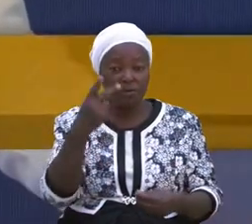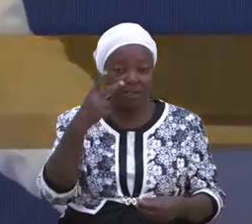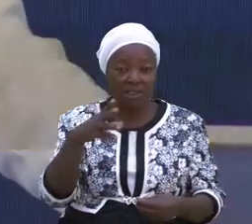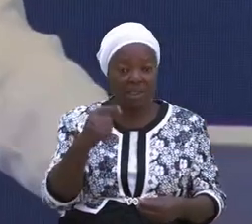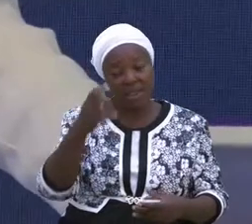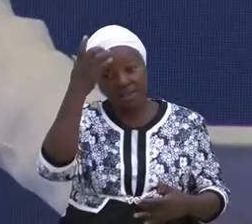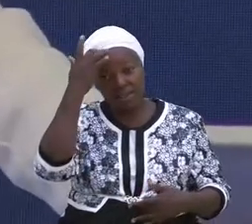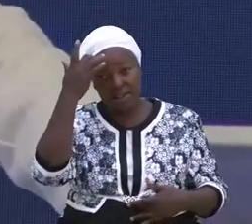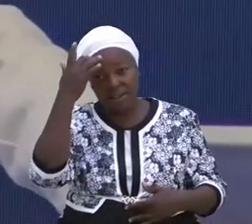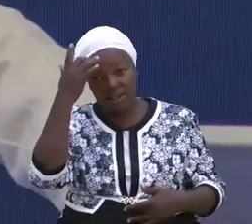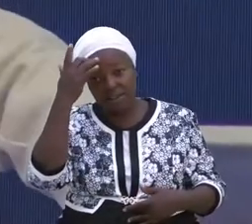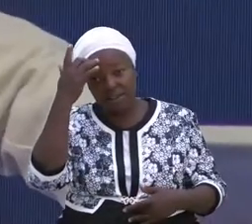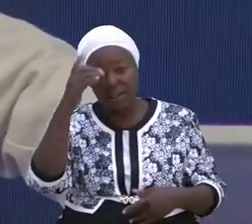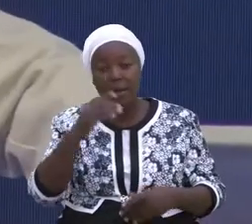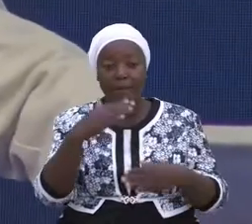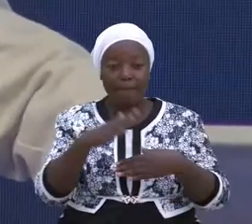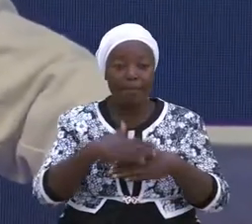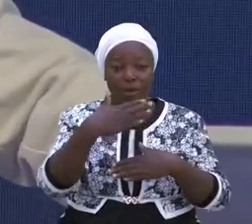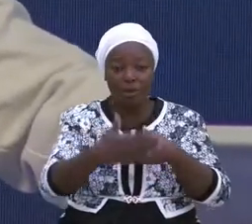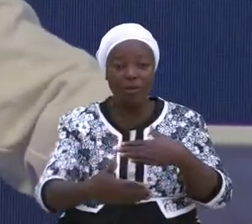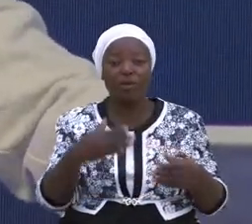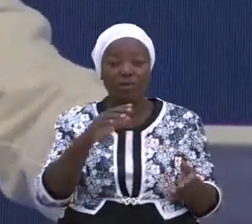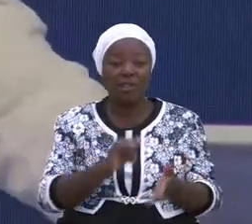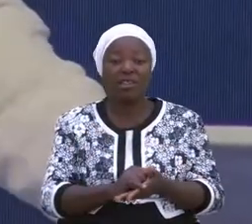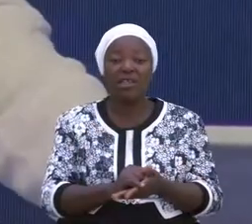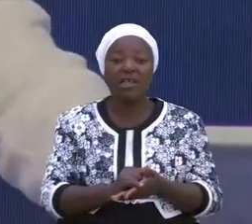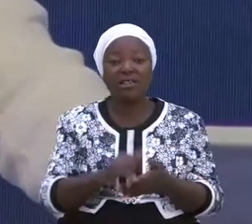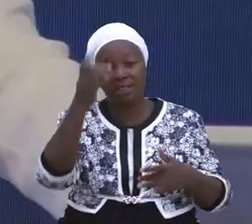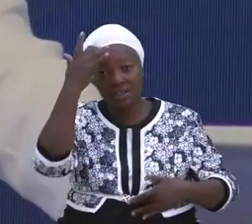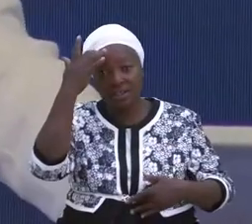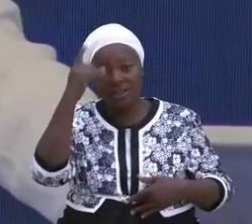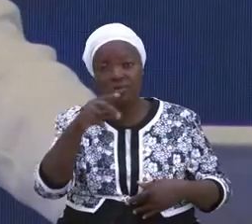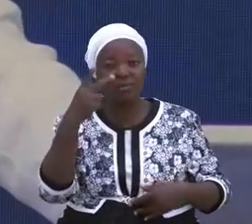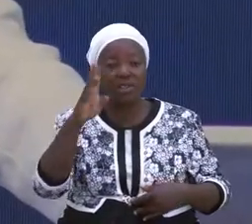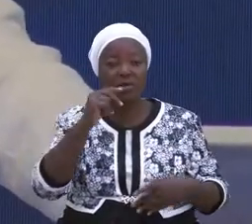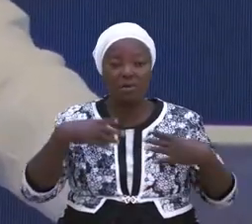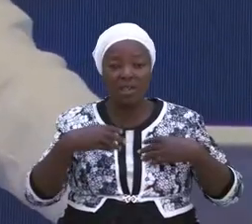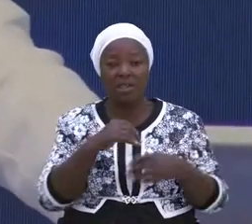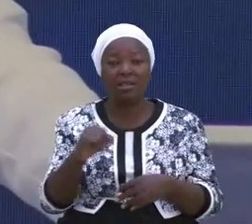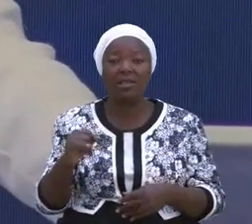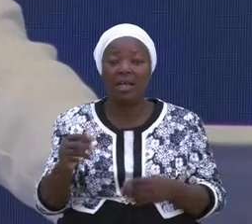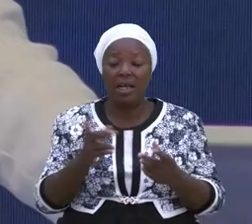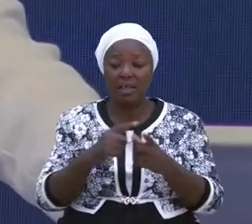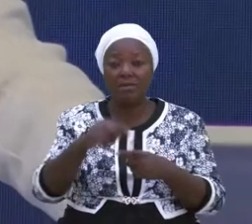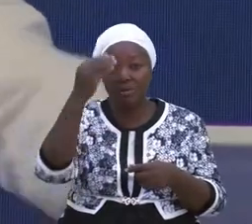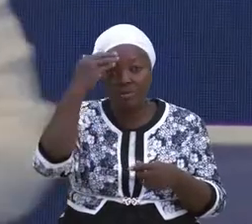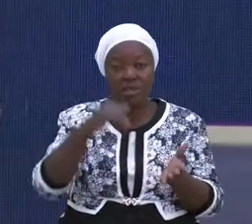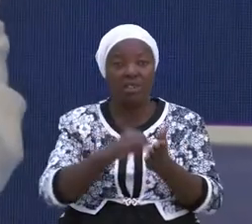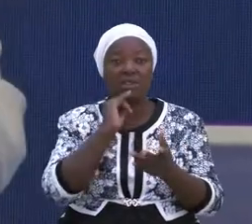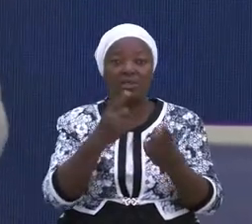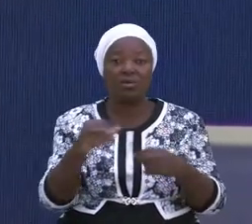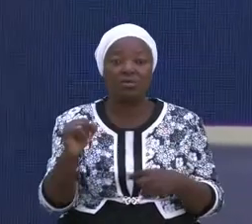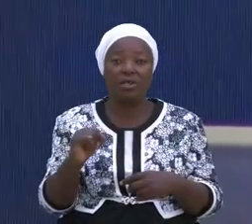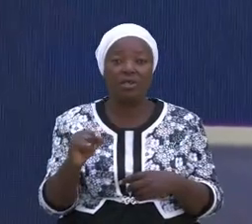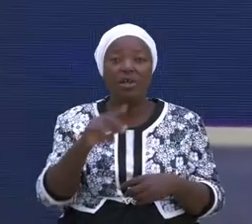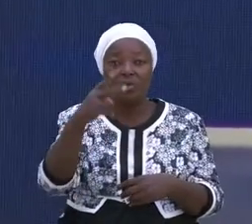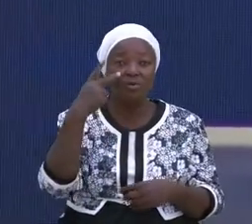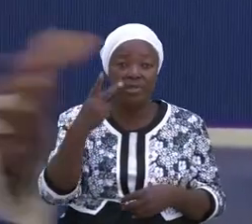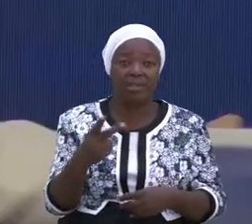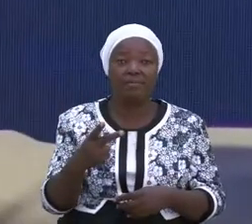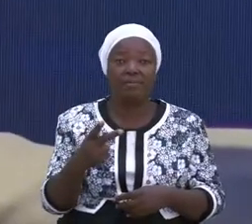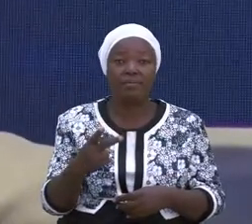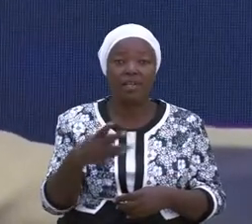sickness, beyond that sickness, you see your healing, and you know it's coming. You see